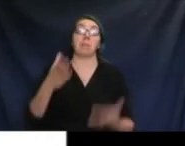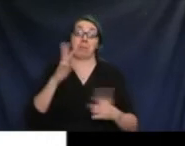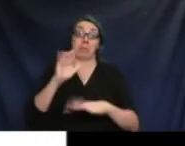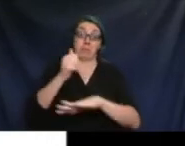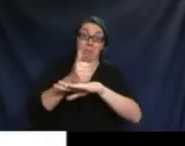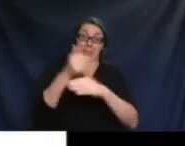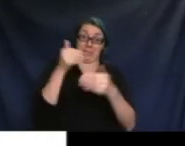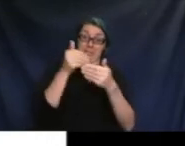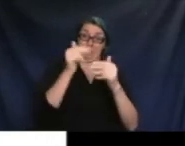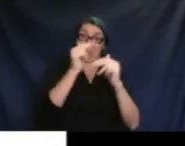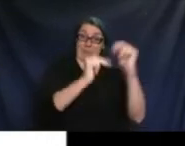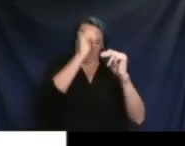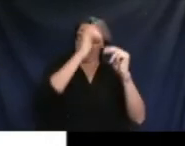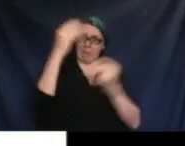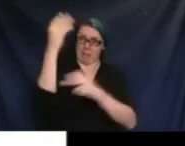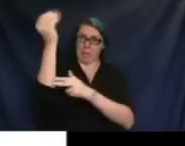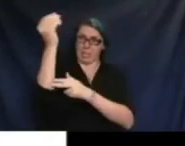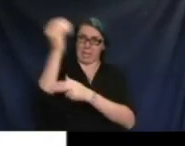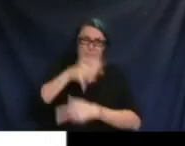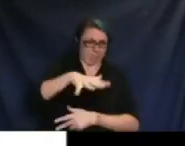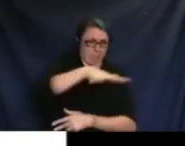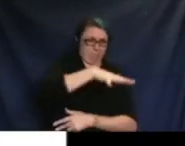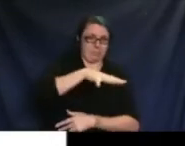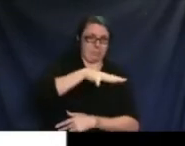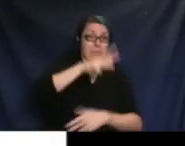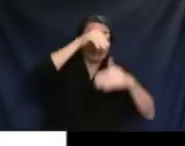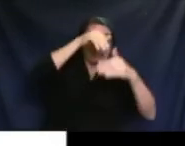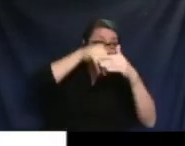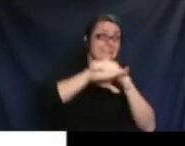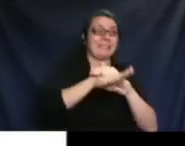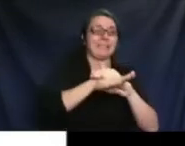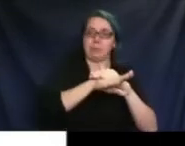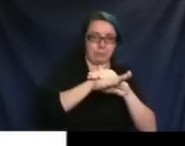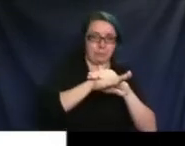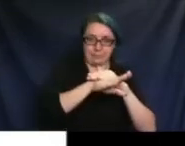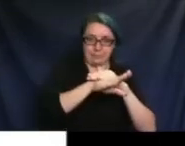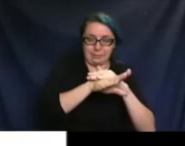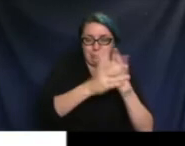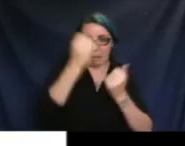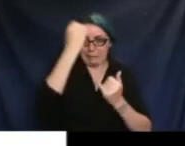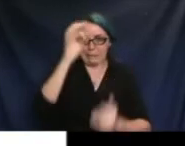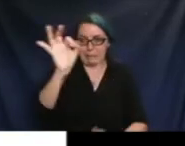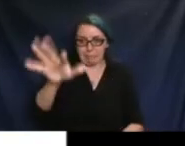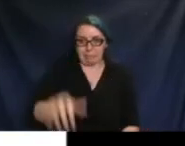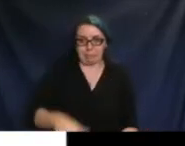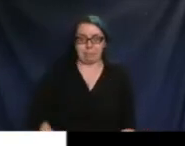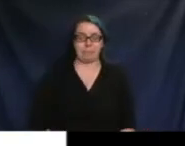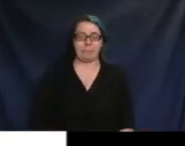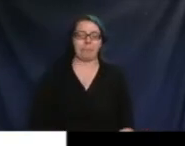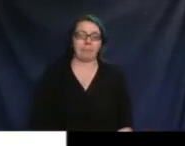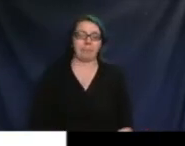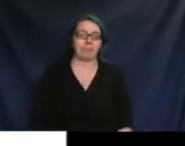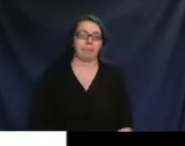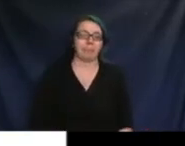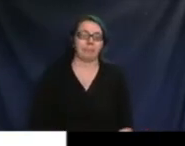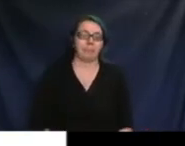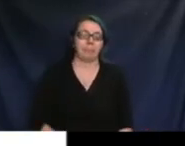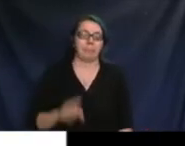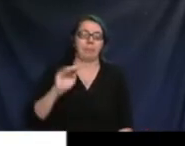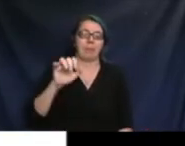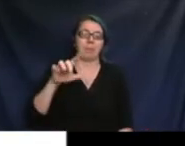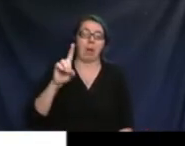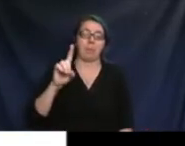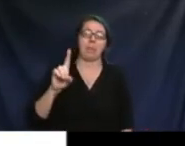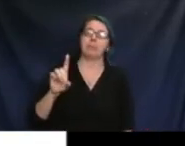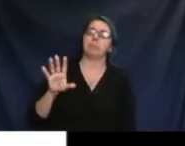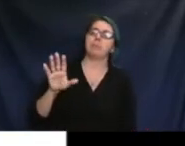reading a question from Nicola. Hello, and thank you for all this great information. I'm wondering if permit fees normally